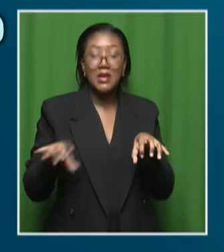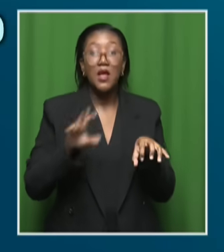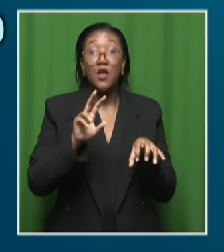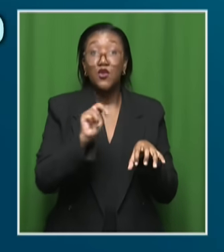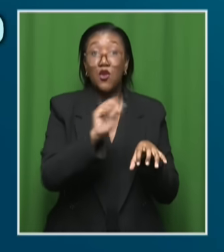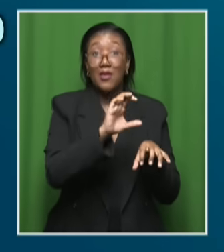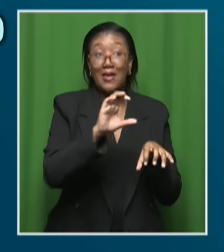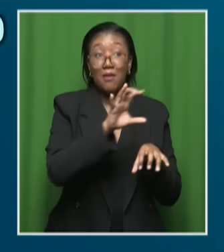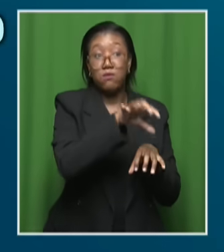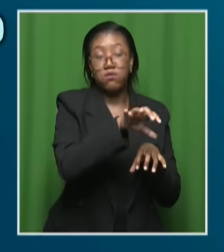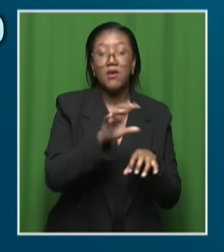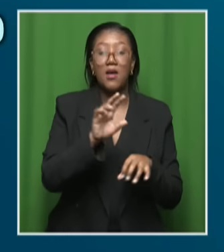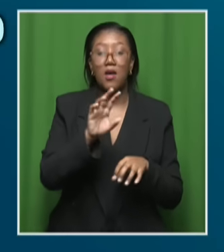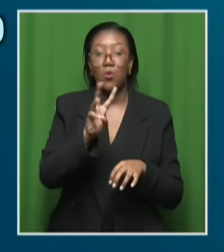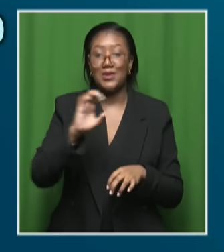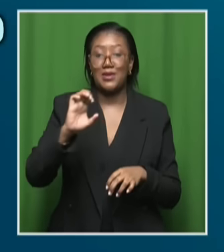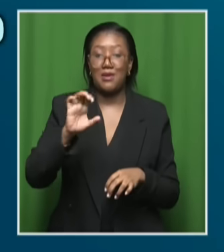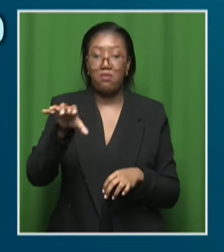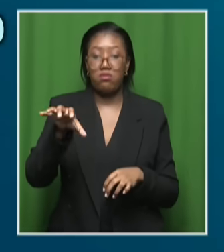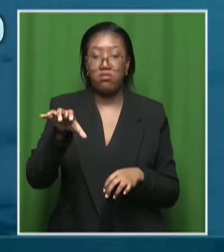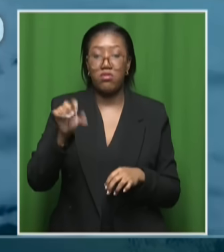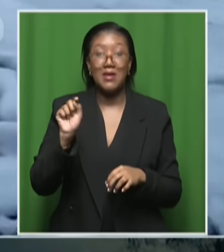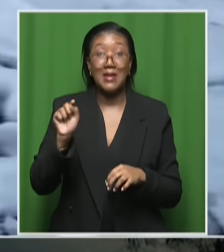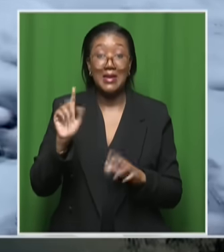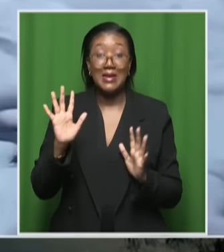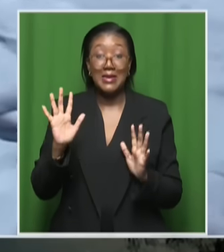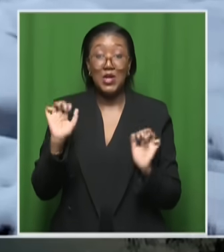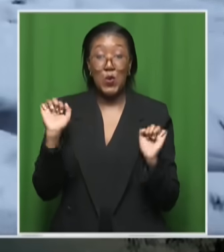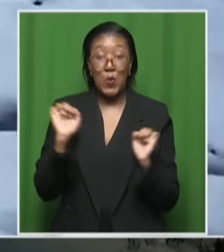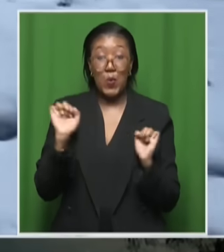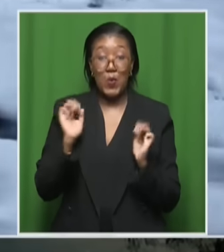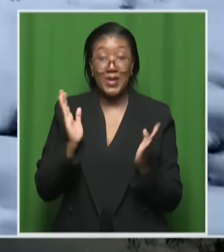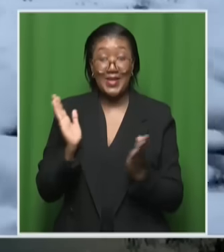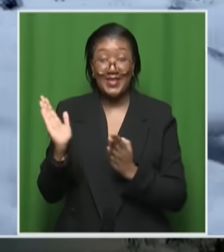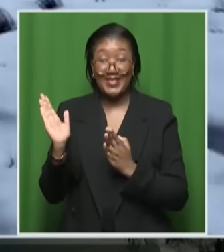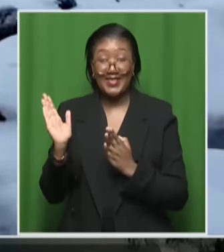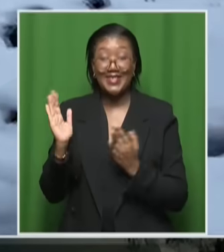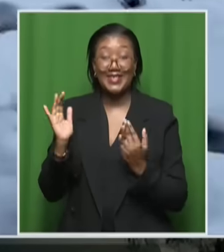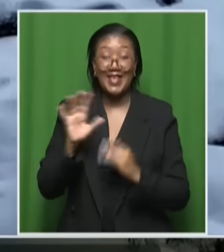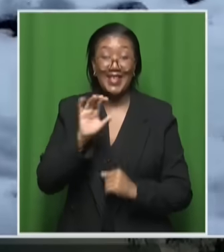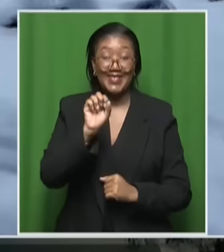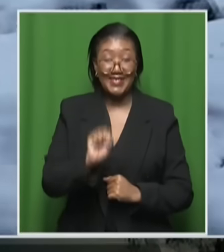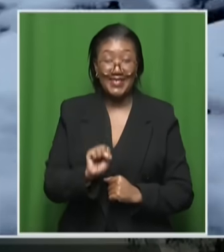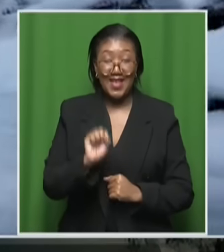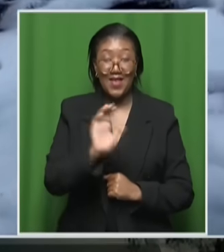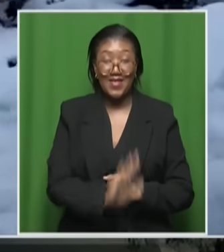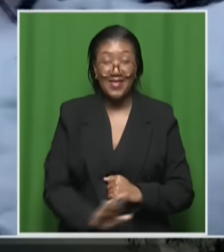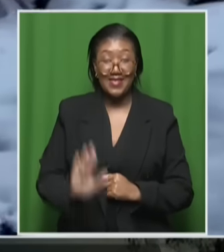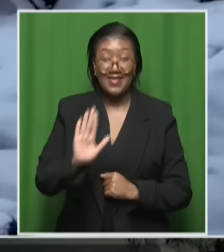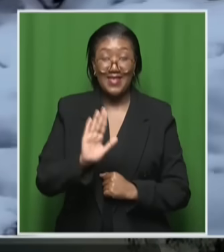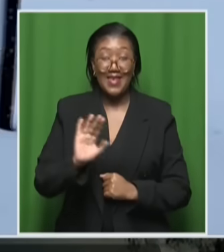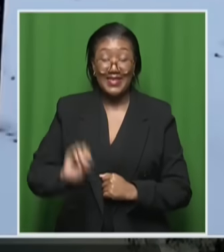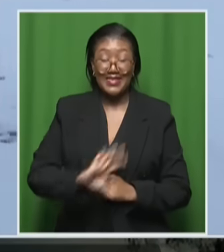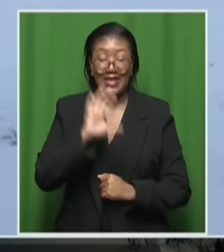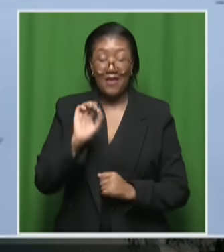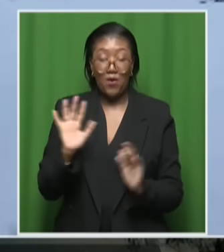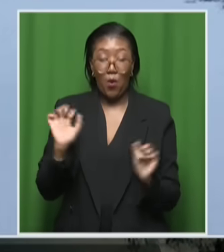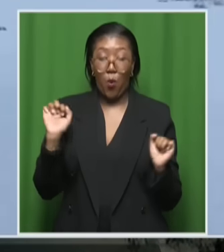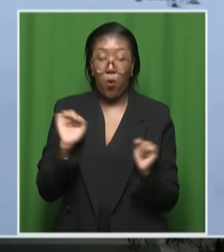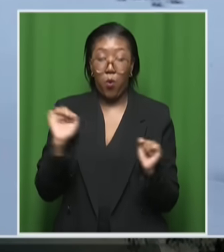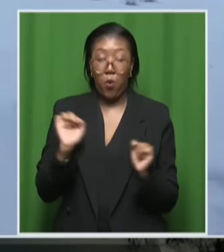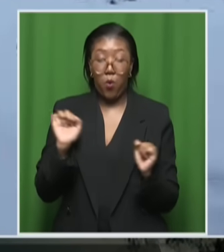Western Cape, with very cold conditions behind that cold front. You can see that the southern half of South Africa will be covered with cold conditions, but the